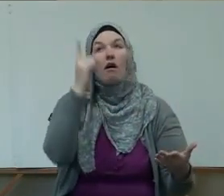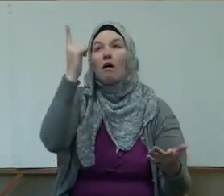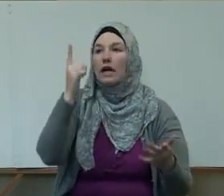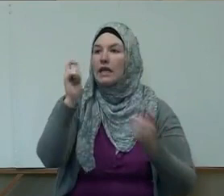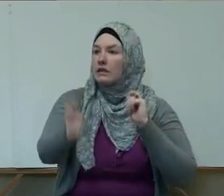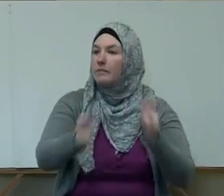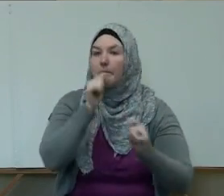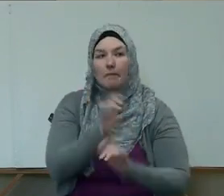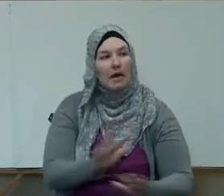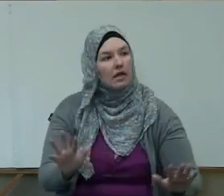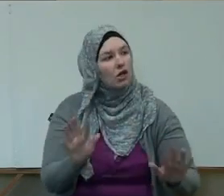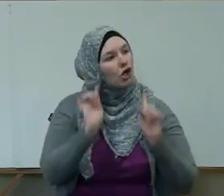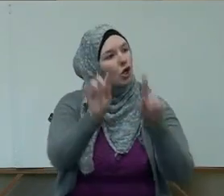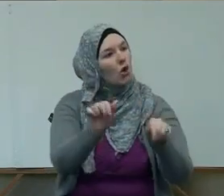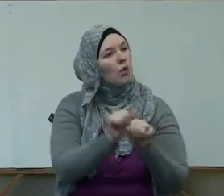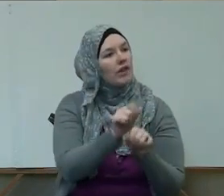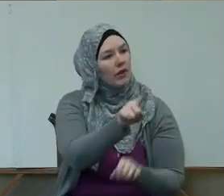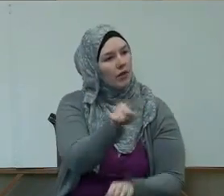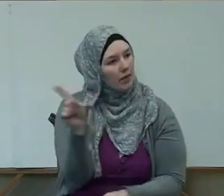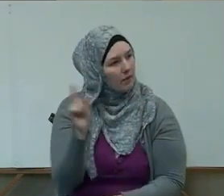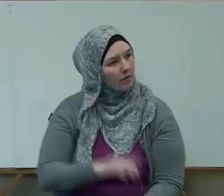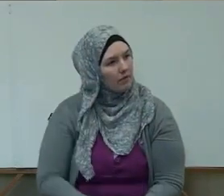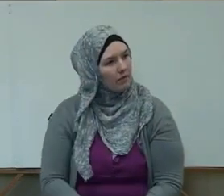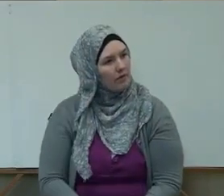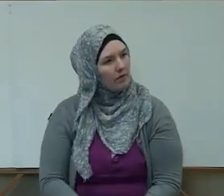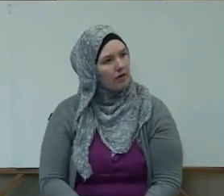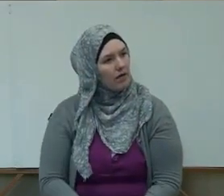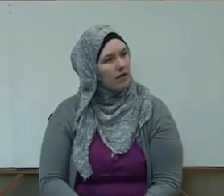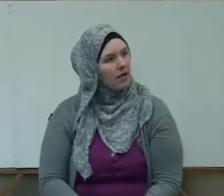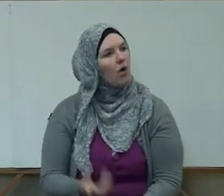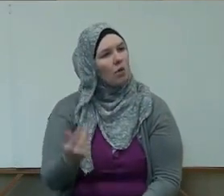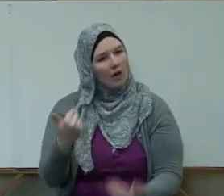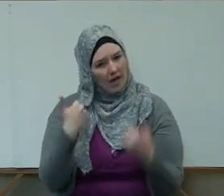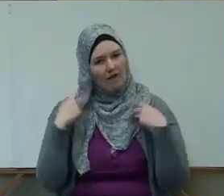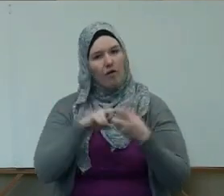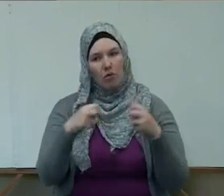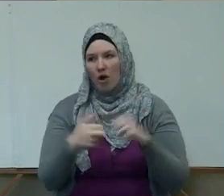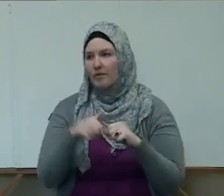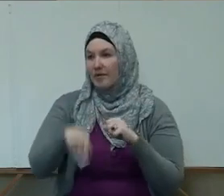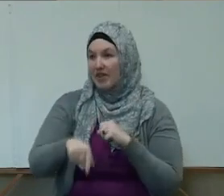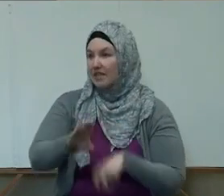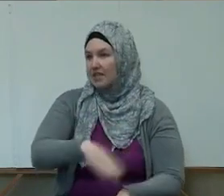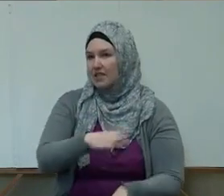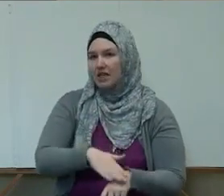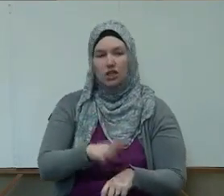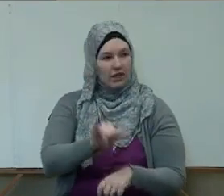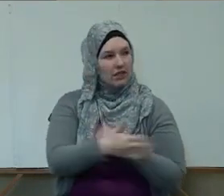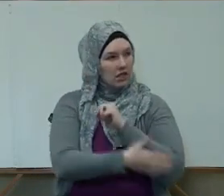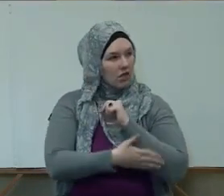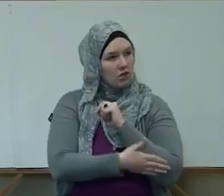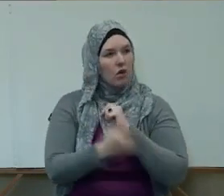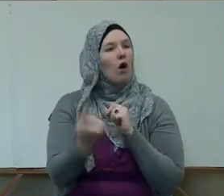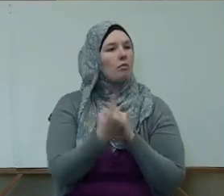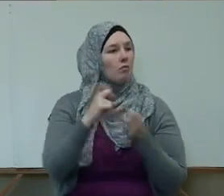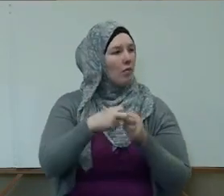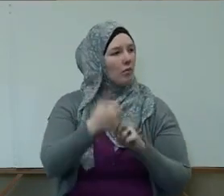anywhere you go. You're not gonna take somebody else's provision. We do have a problem in this nation, the problem that we all